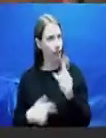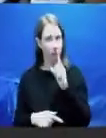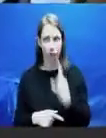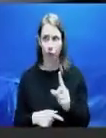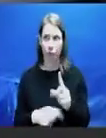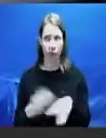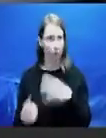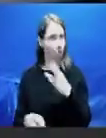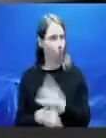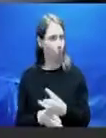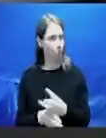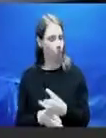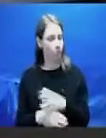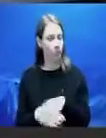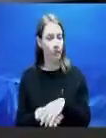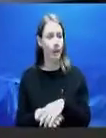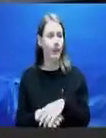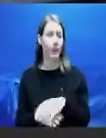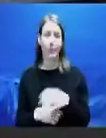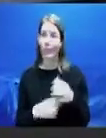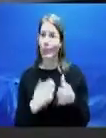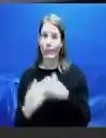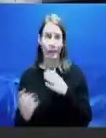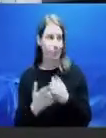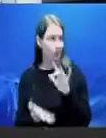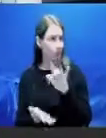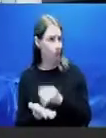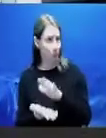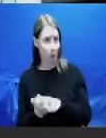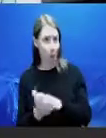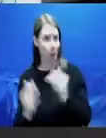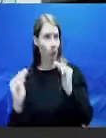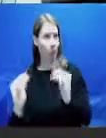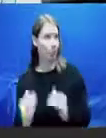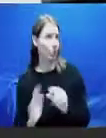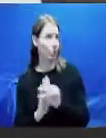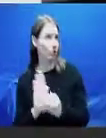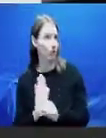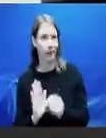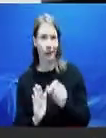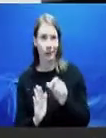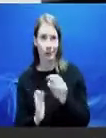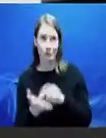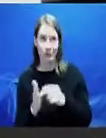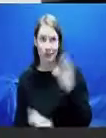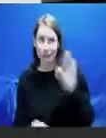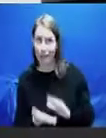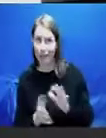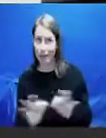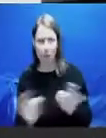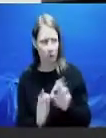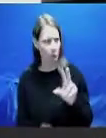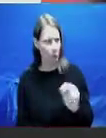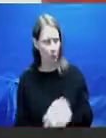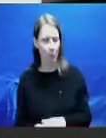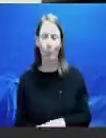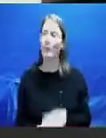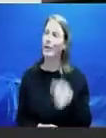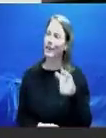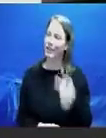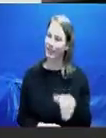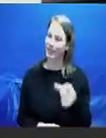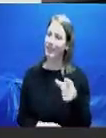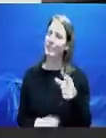important. Emerald's math problems involve things the kids can relate to: sports statistics, grade point averages, and the varying heights of